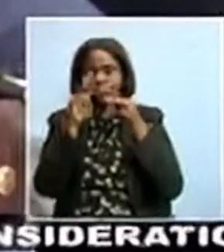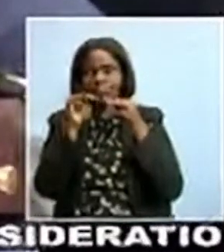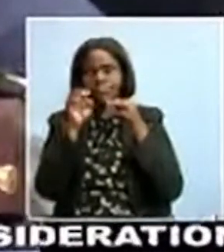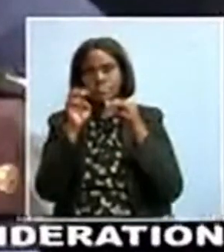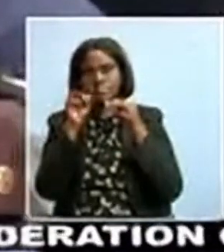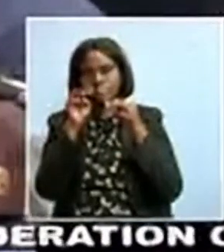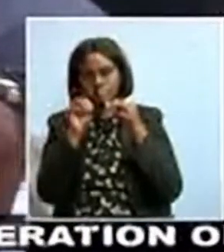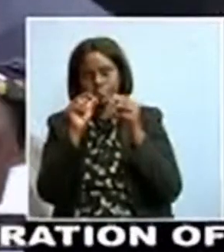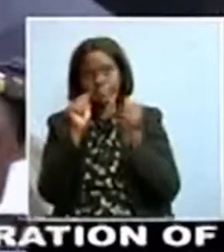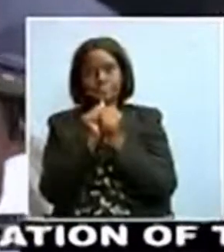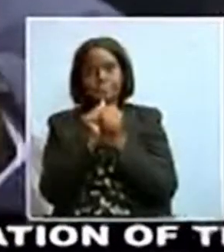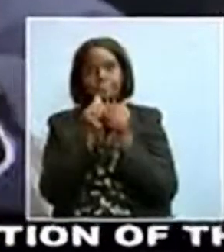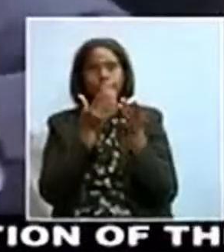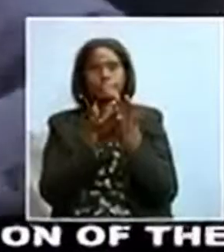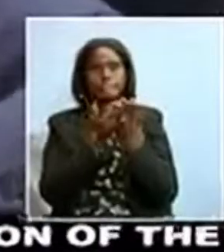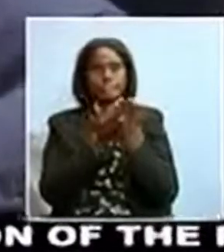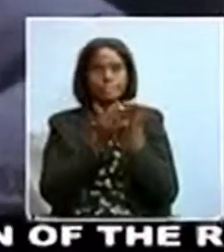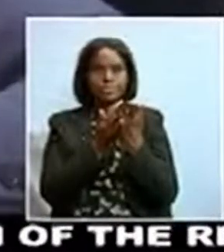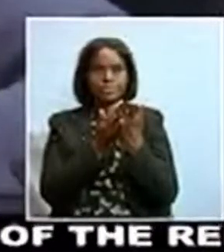regarding